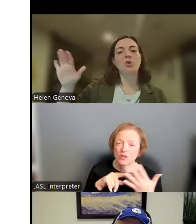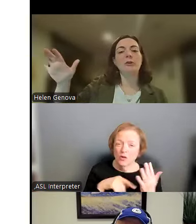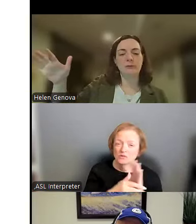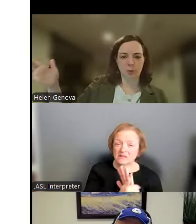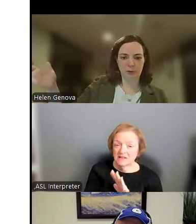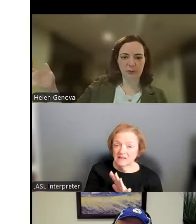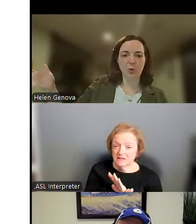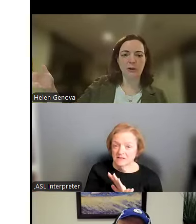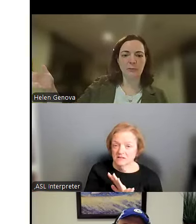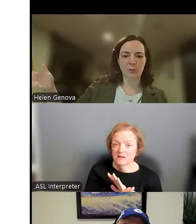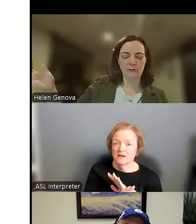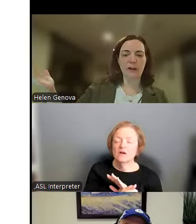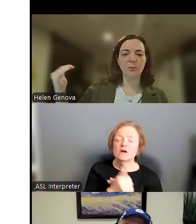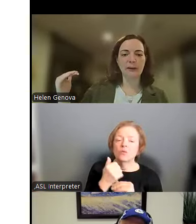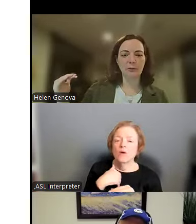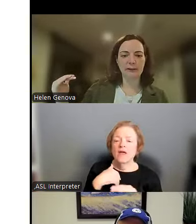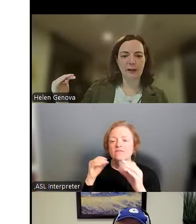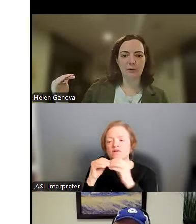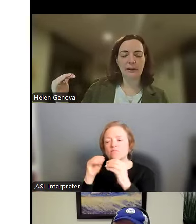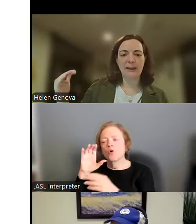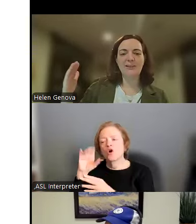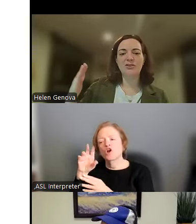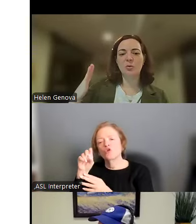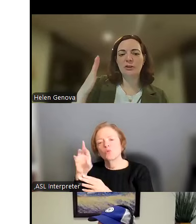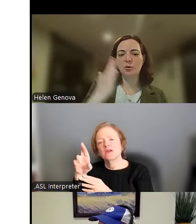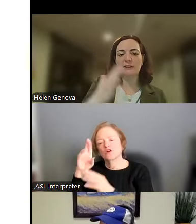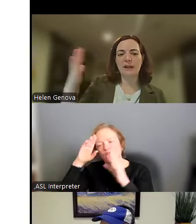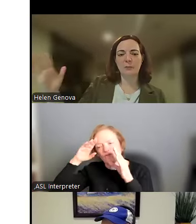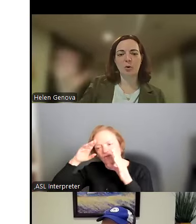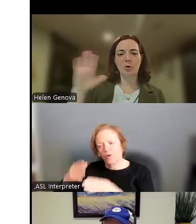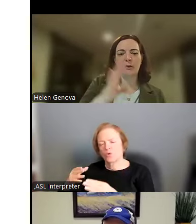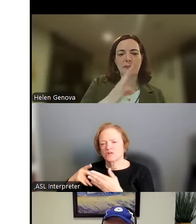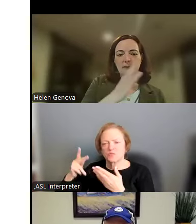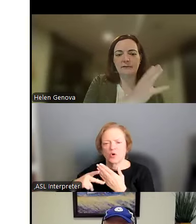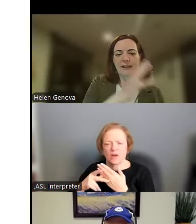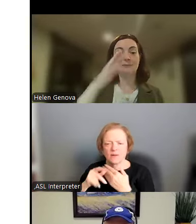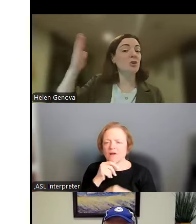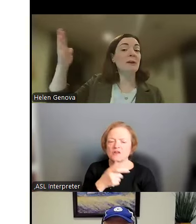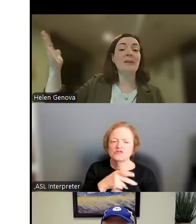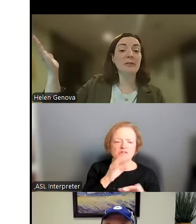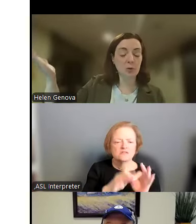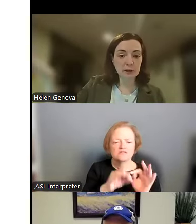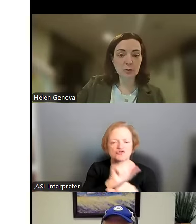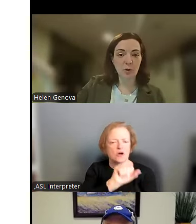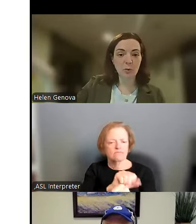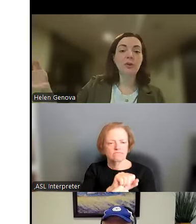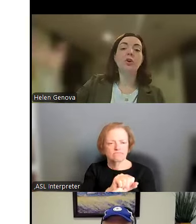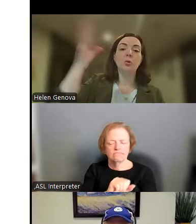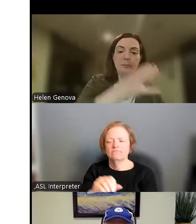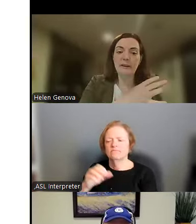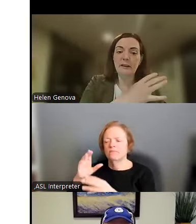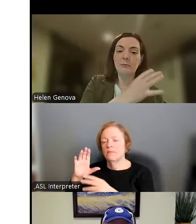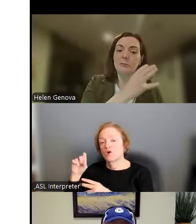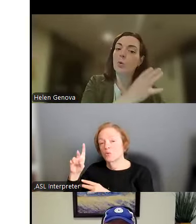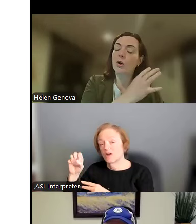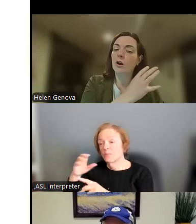more career focused program that we're evaluating right now. And so we try to have a program that you might have a 30-year-old who